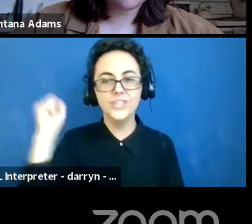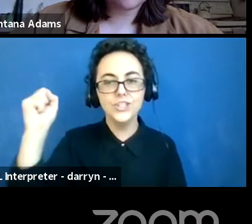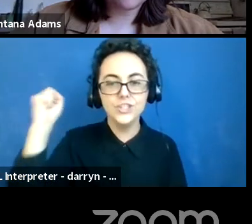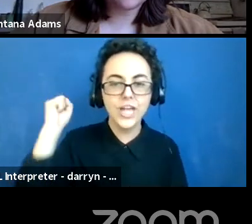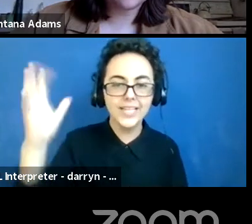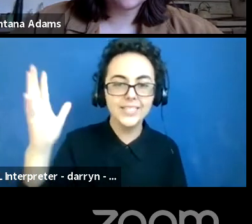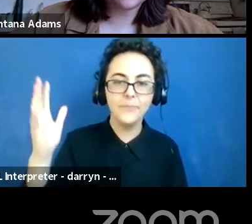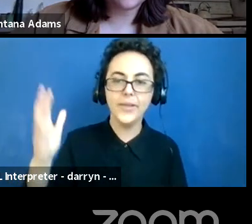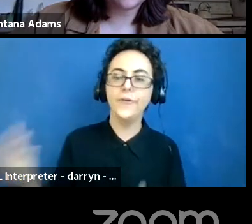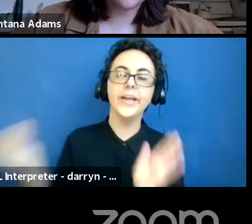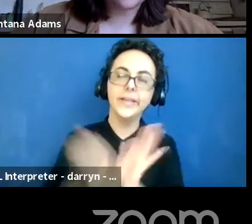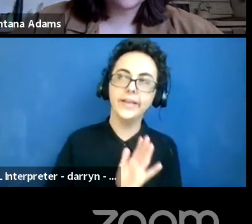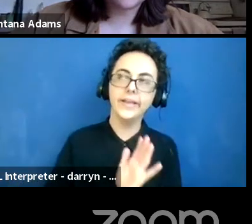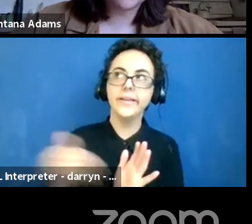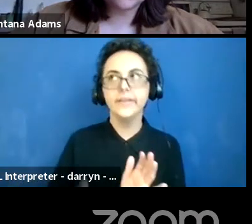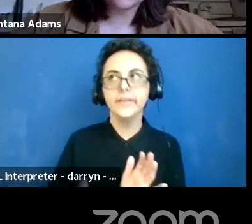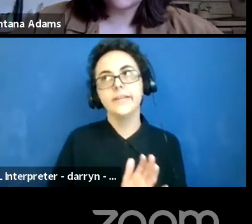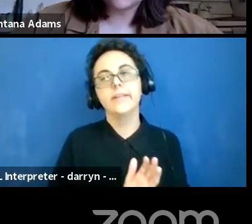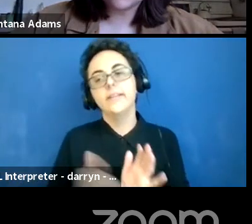of reading,